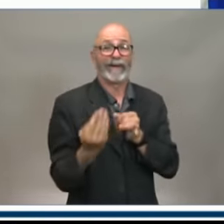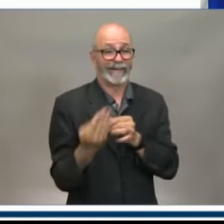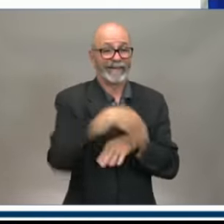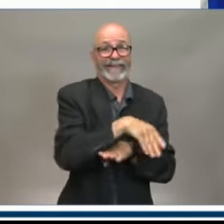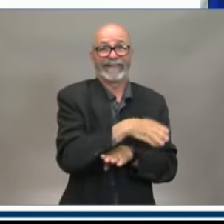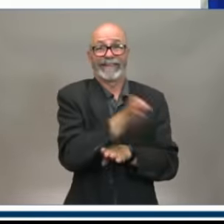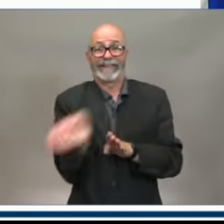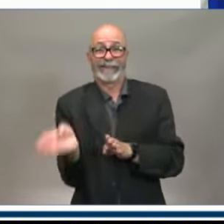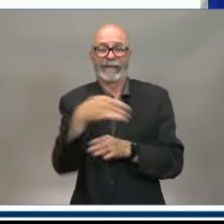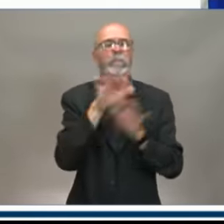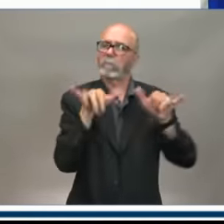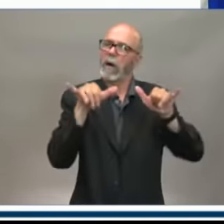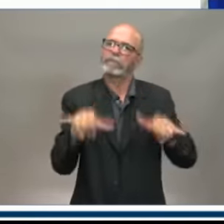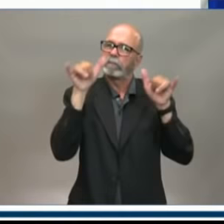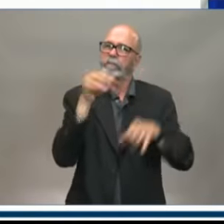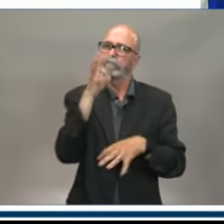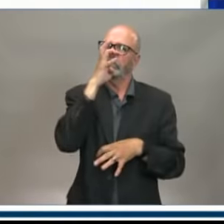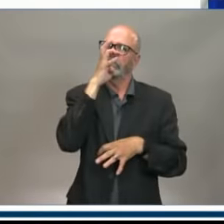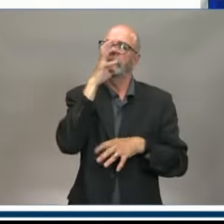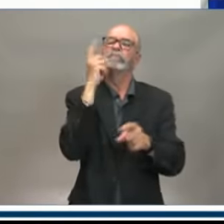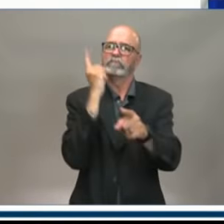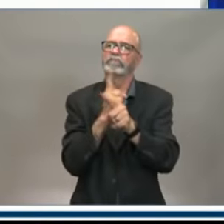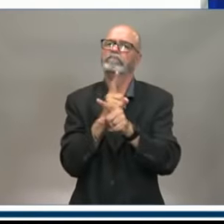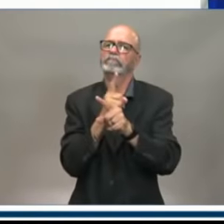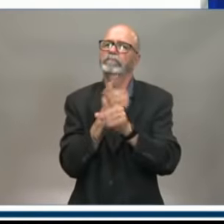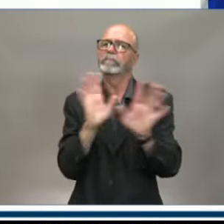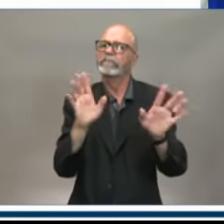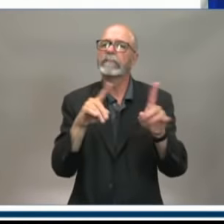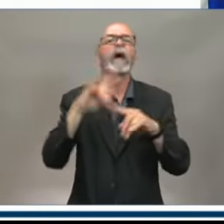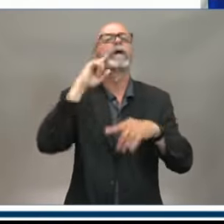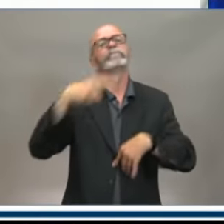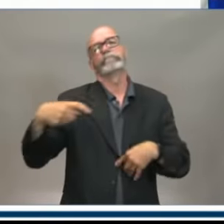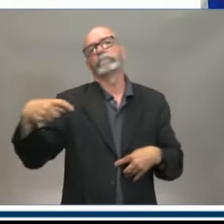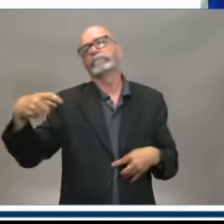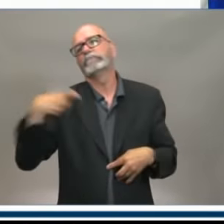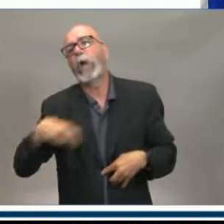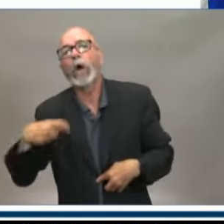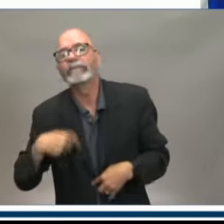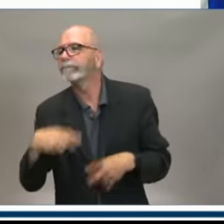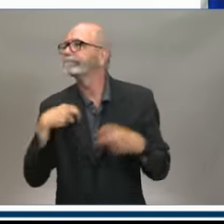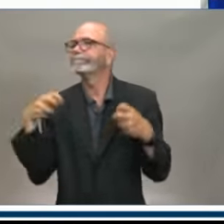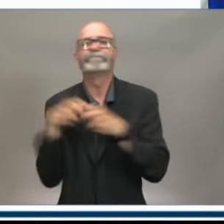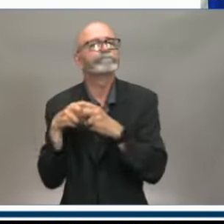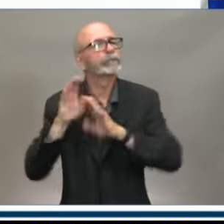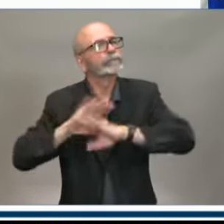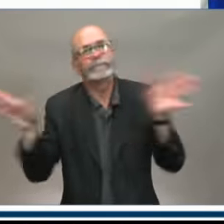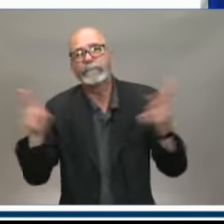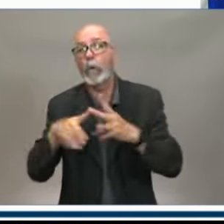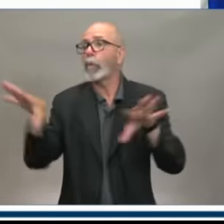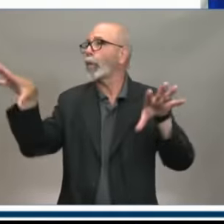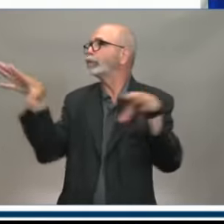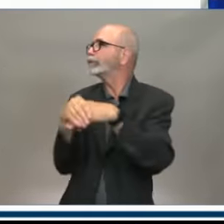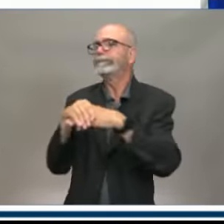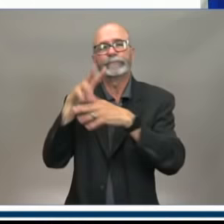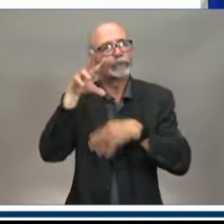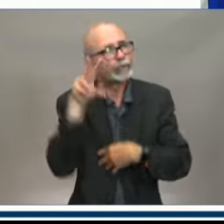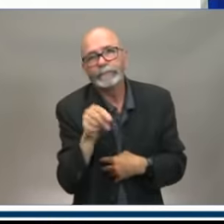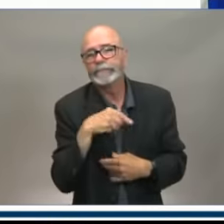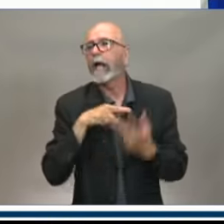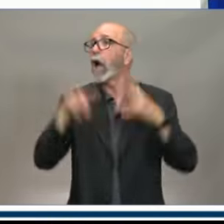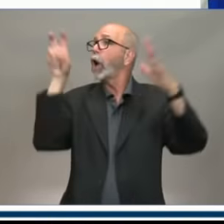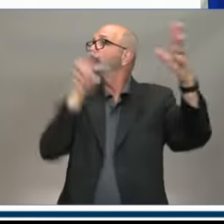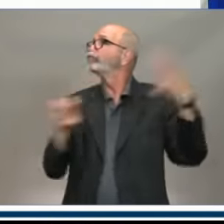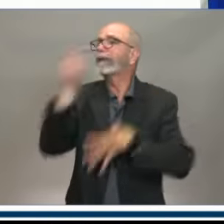be allowed, like conferences, concerts, weddings, and travel. So if we don't have a phased approach, I'm just wondering if and when